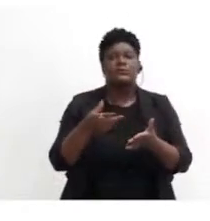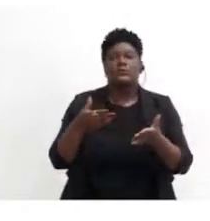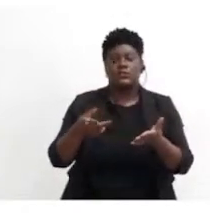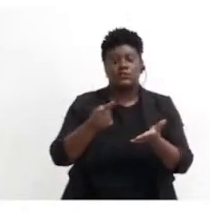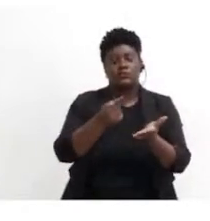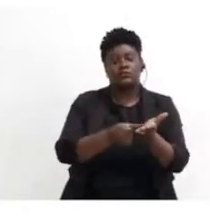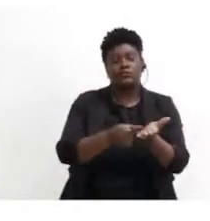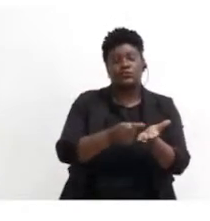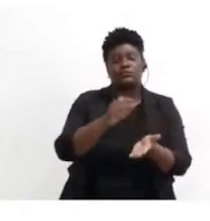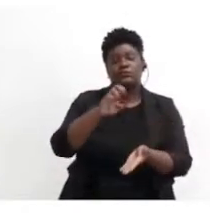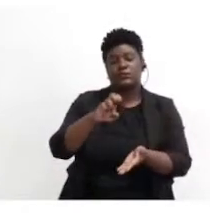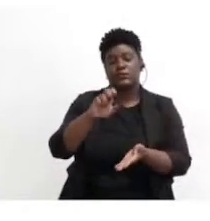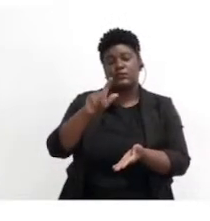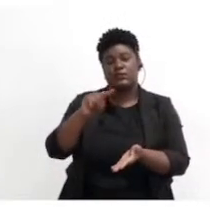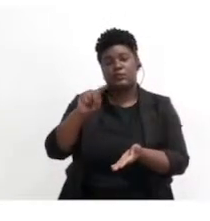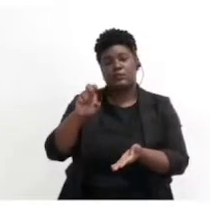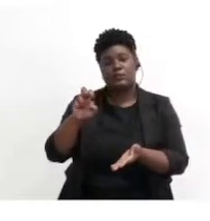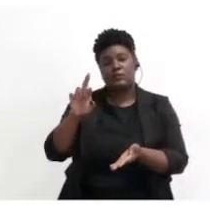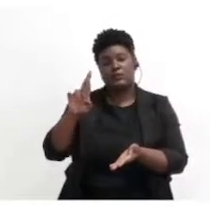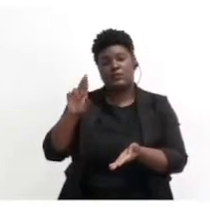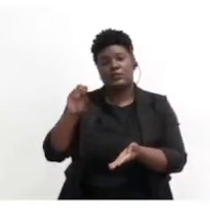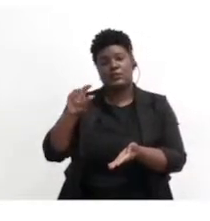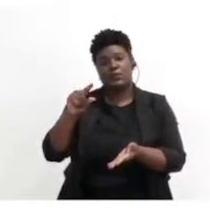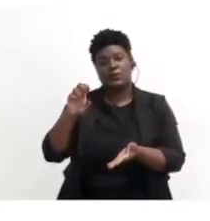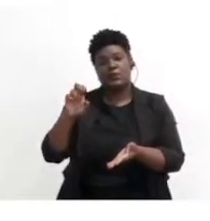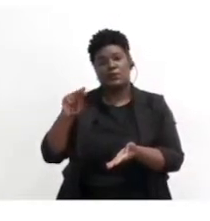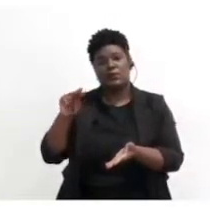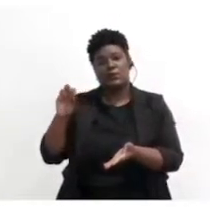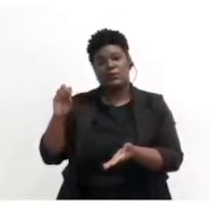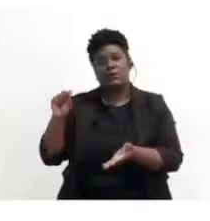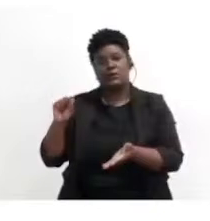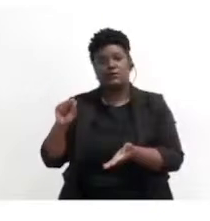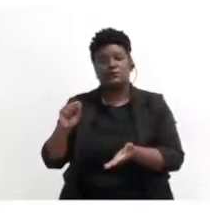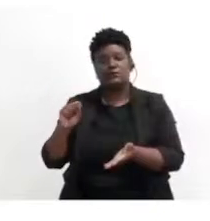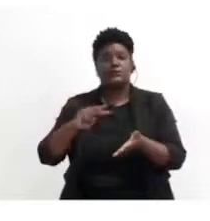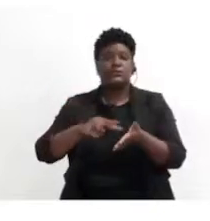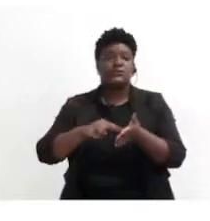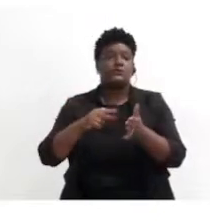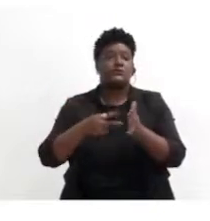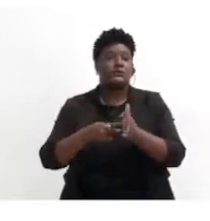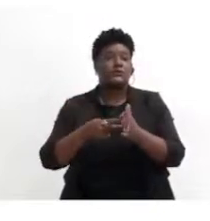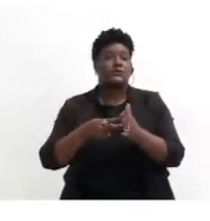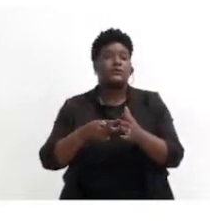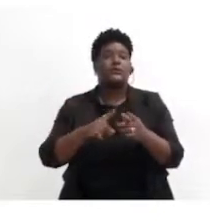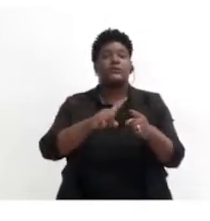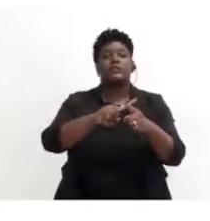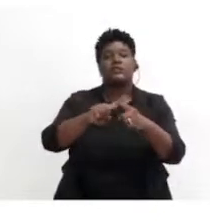interconnects. So it just essentially means that we're using different types of chips,